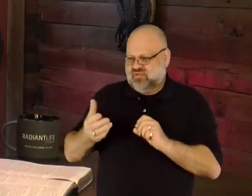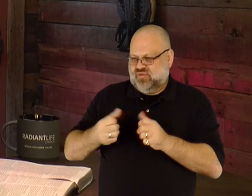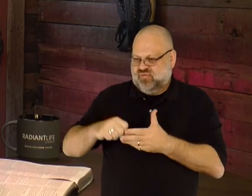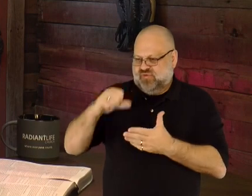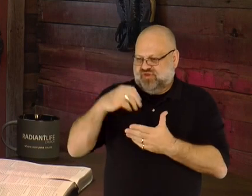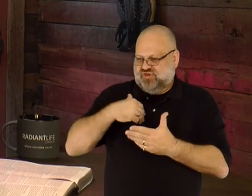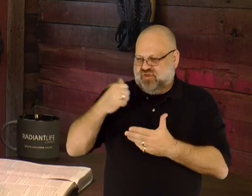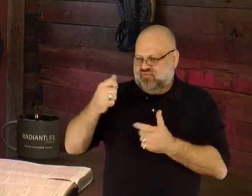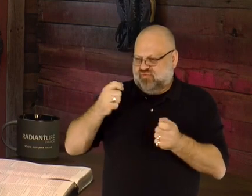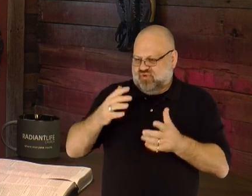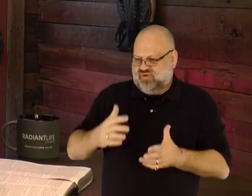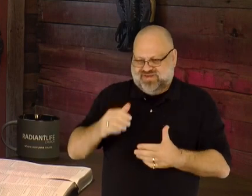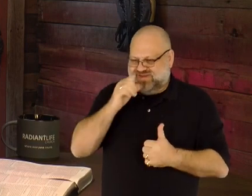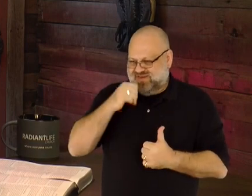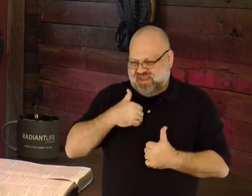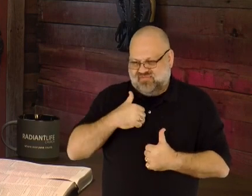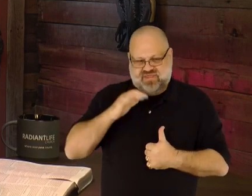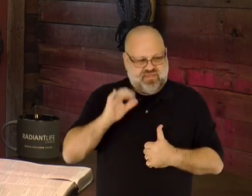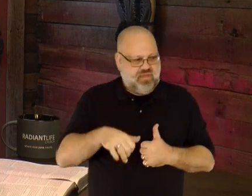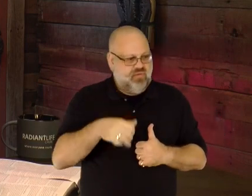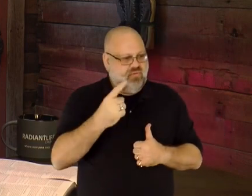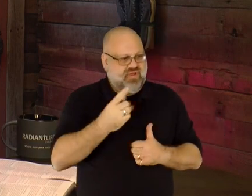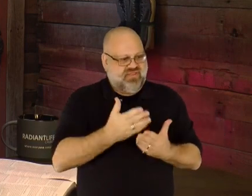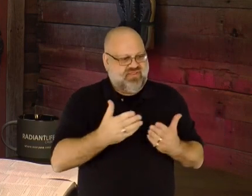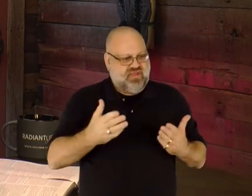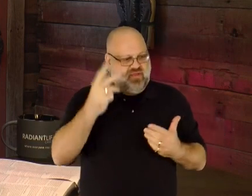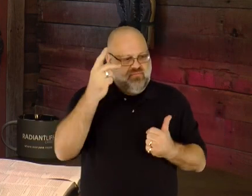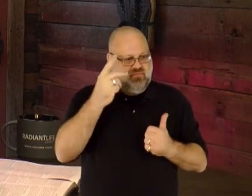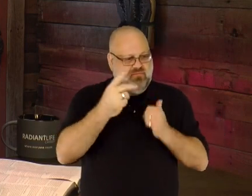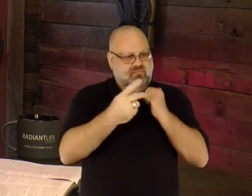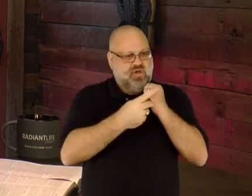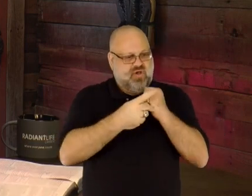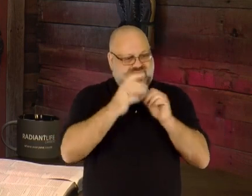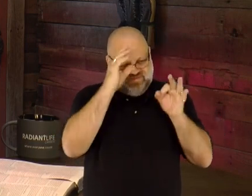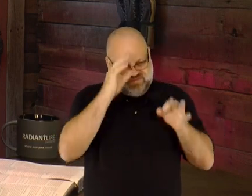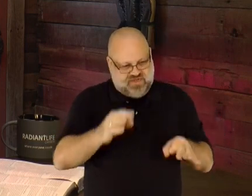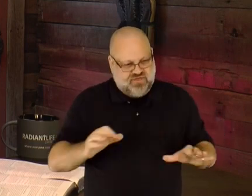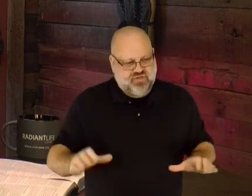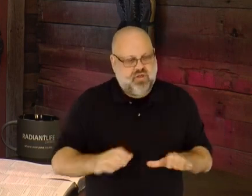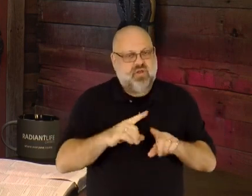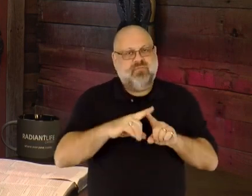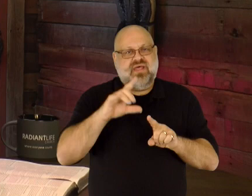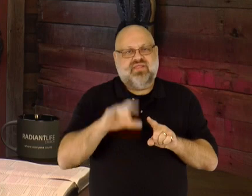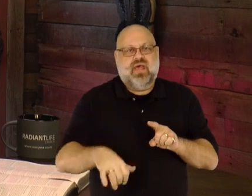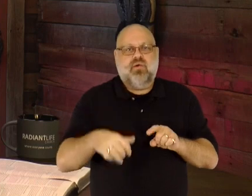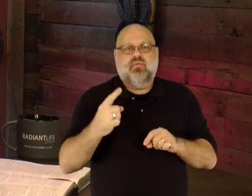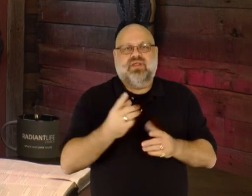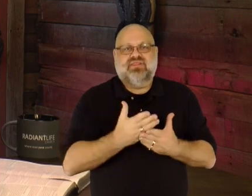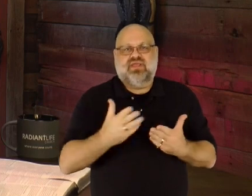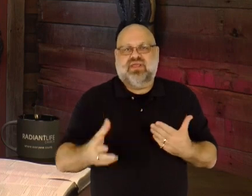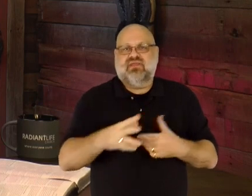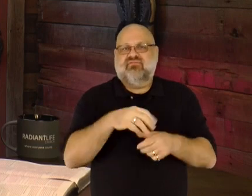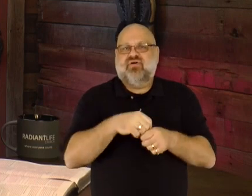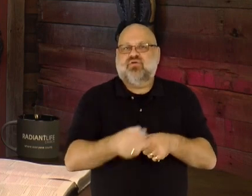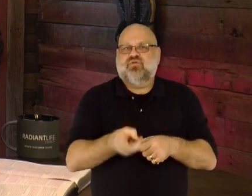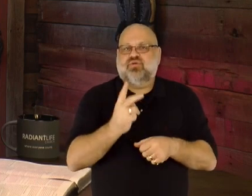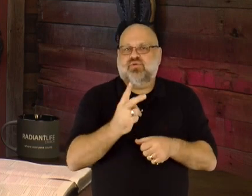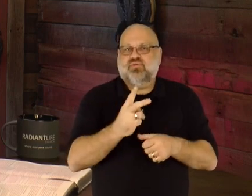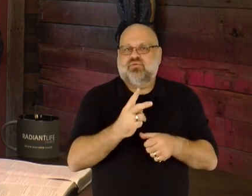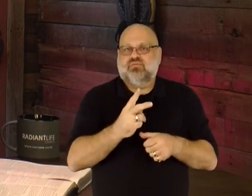ruler lacked and the one thing that Paul decided to do. But this one thing involves two